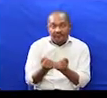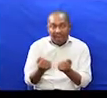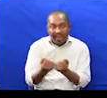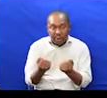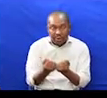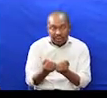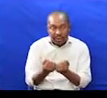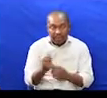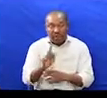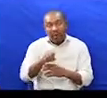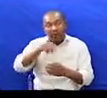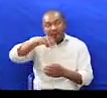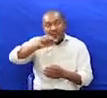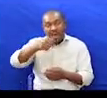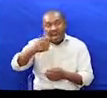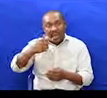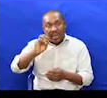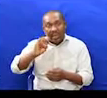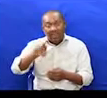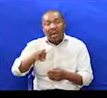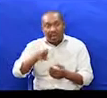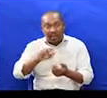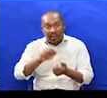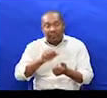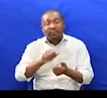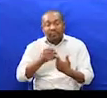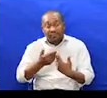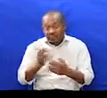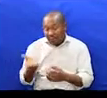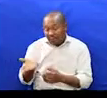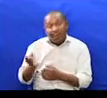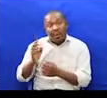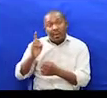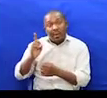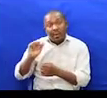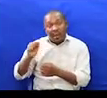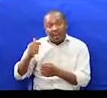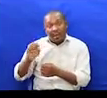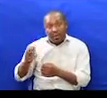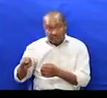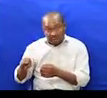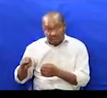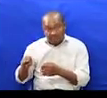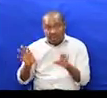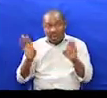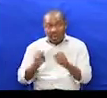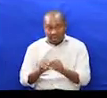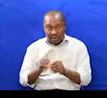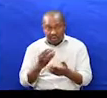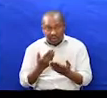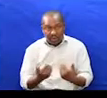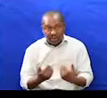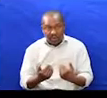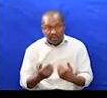So Dalton finally concluded that the atom matter is made up